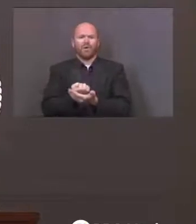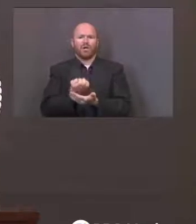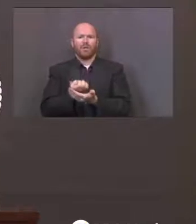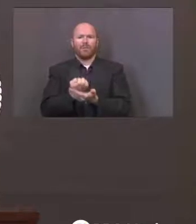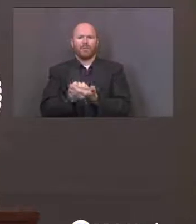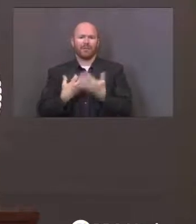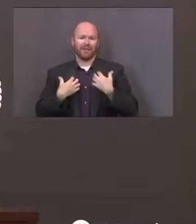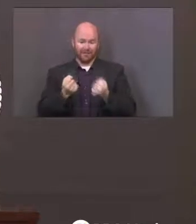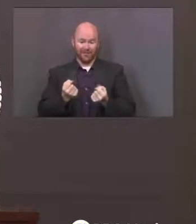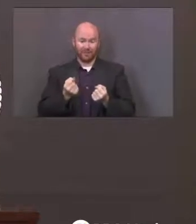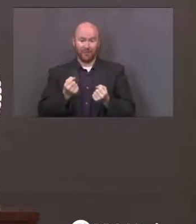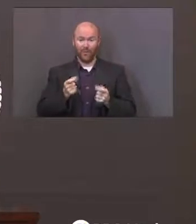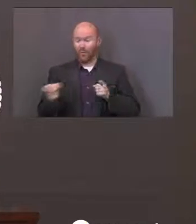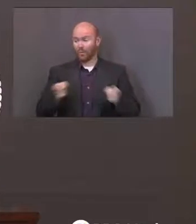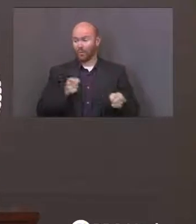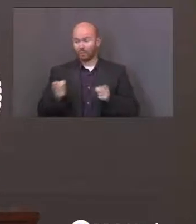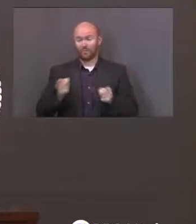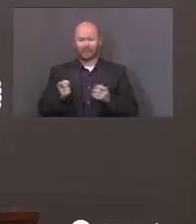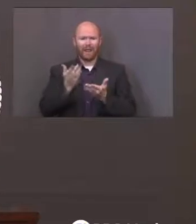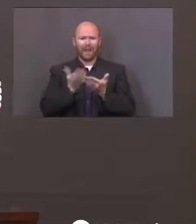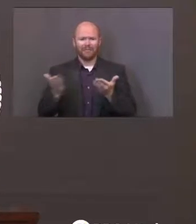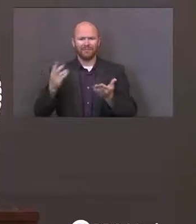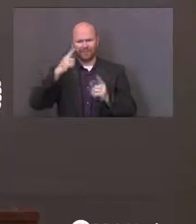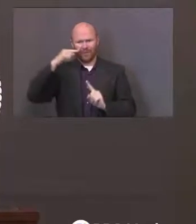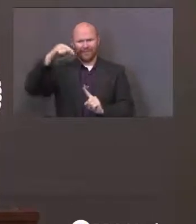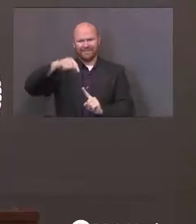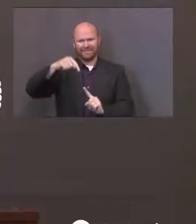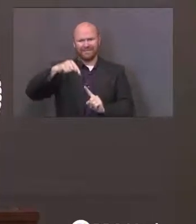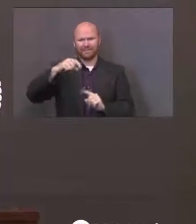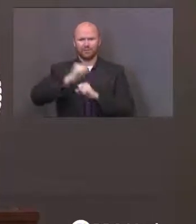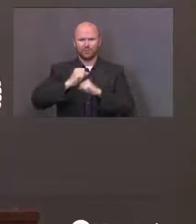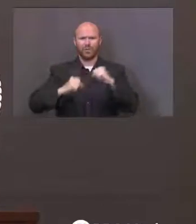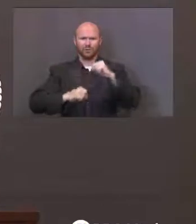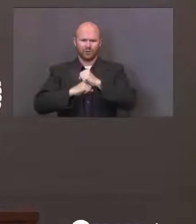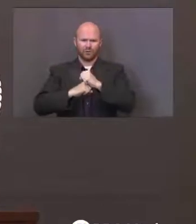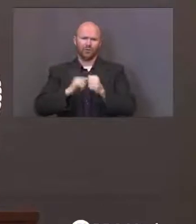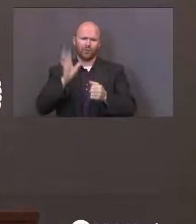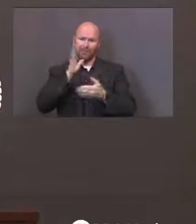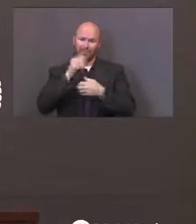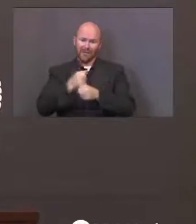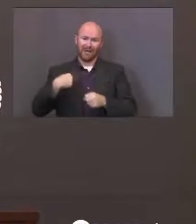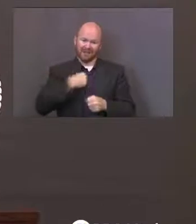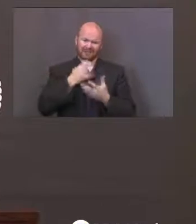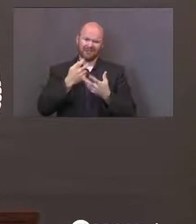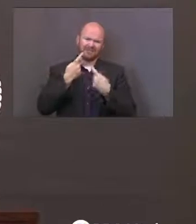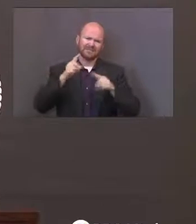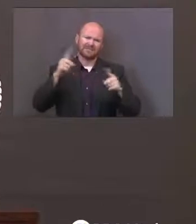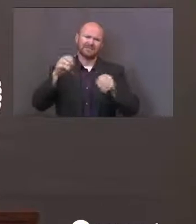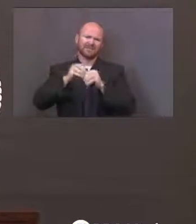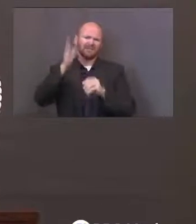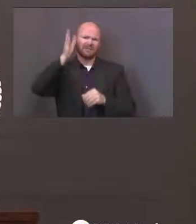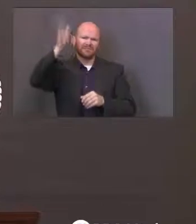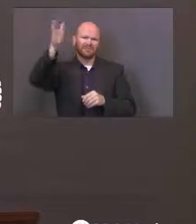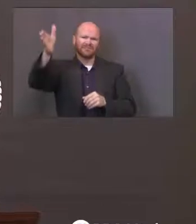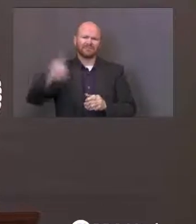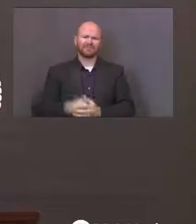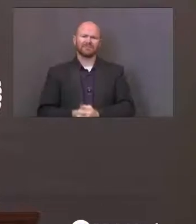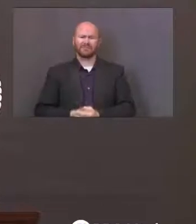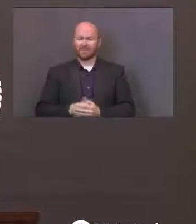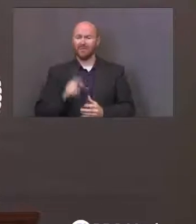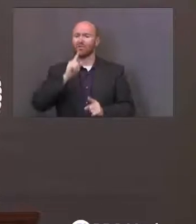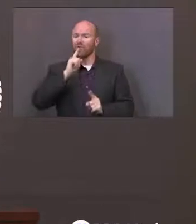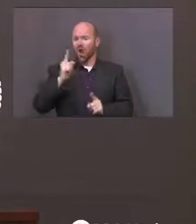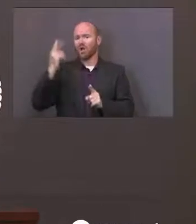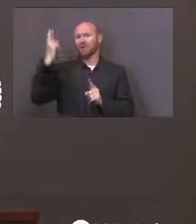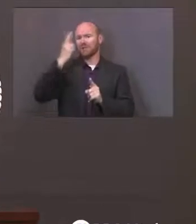two interdependent elements of this structure are going to make us successful in the long term. There are absolutely reasons to